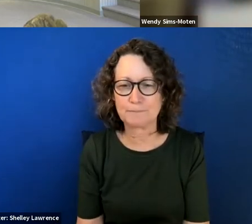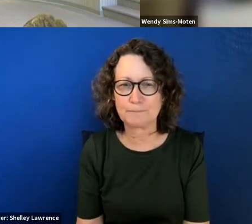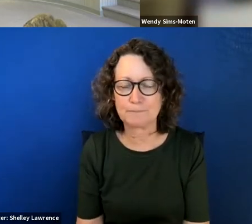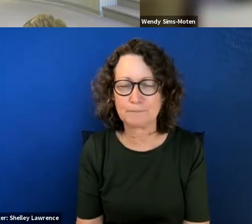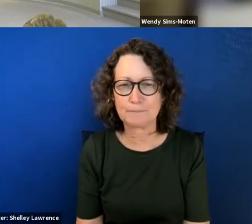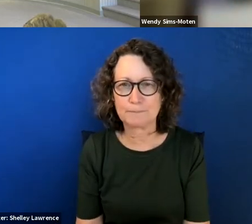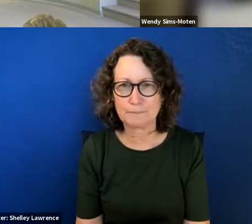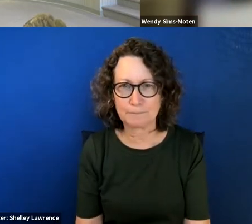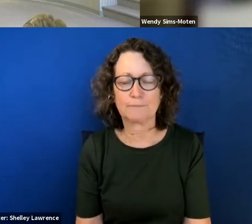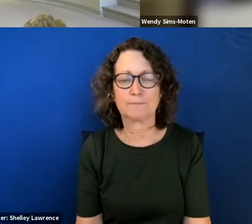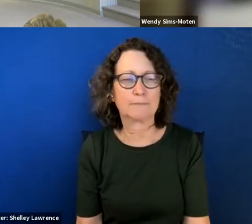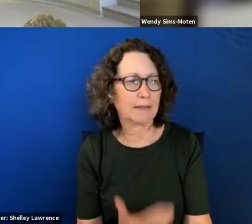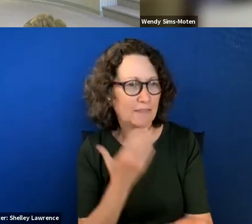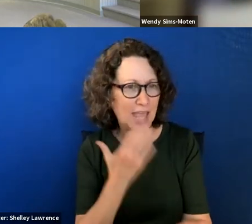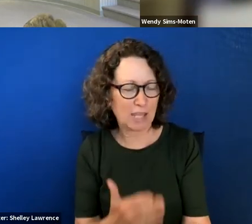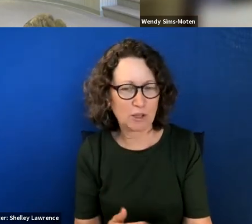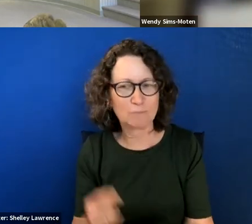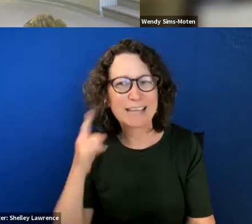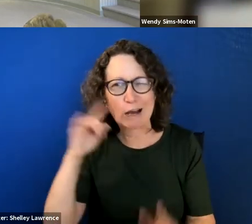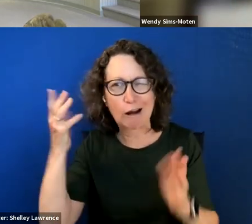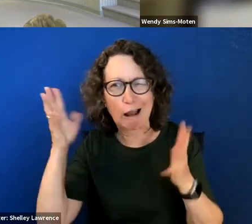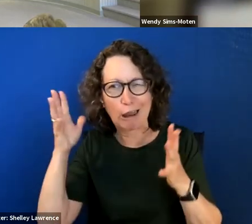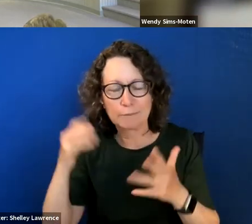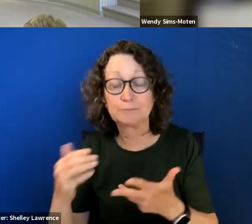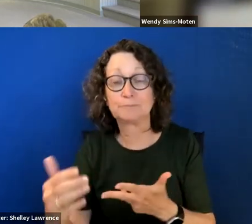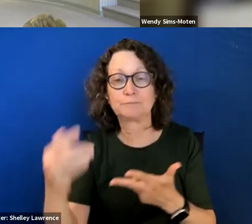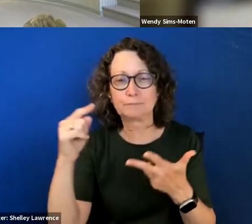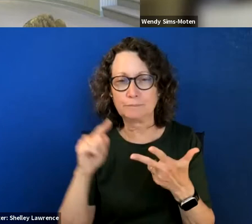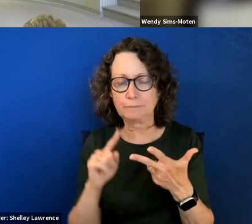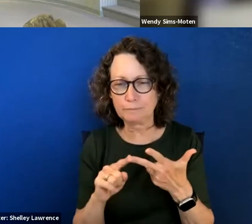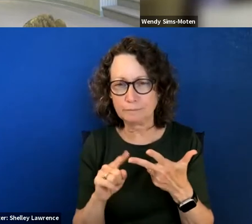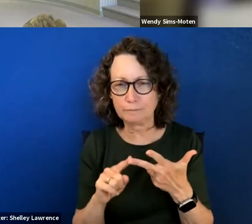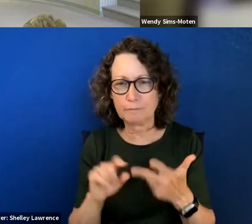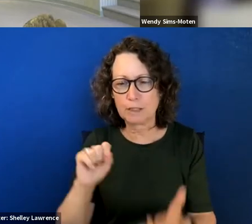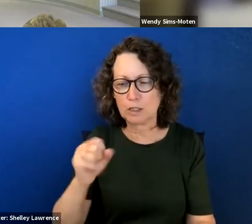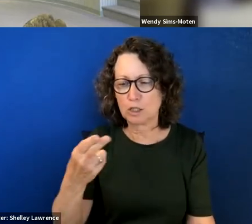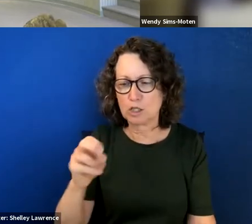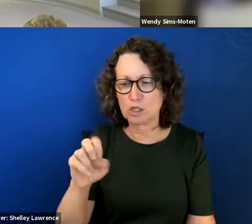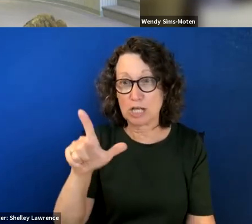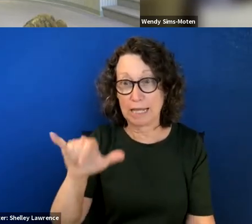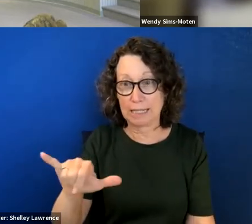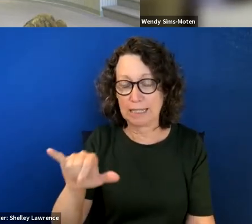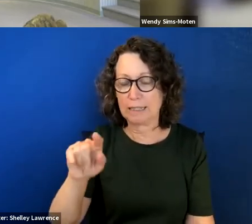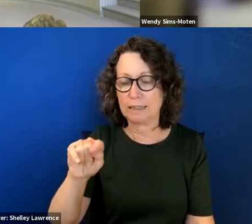Thank you. The next speaker is Shelley Trust.